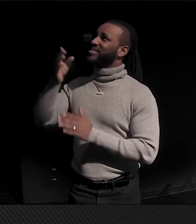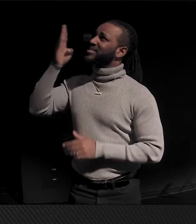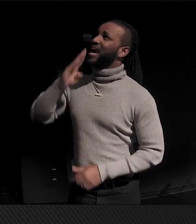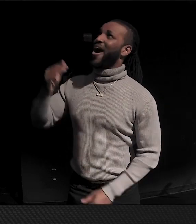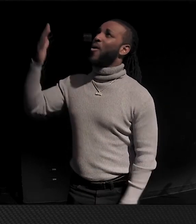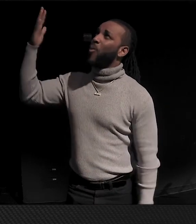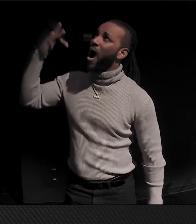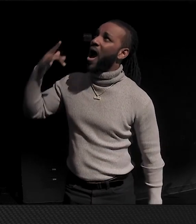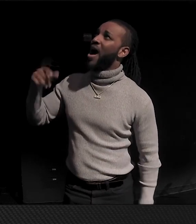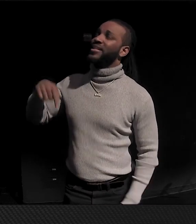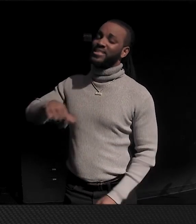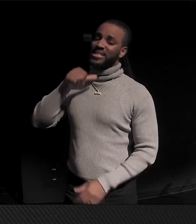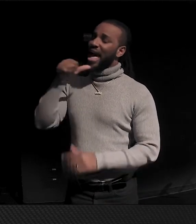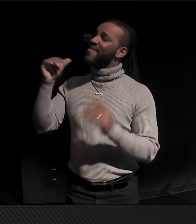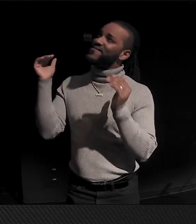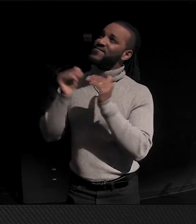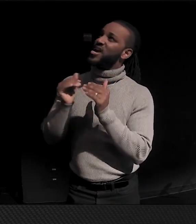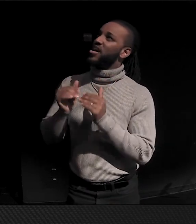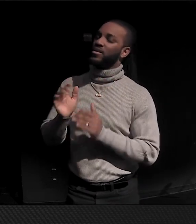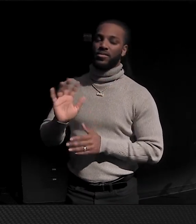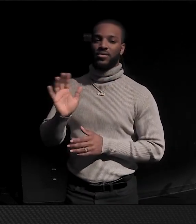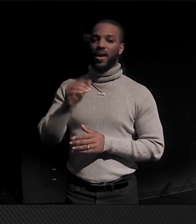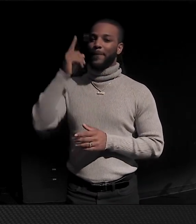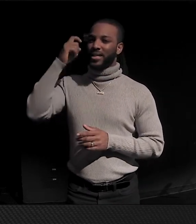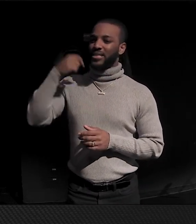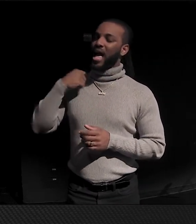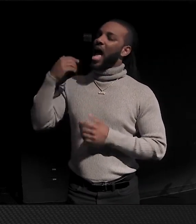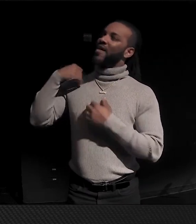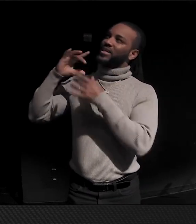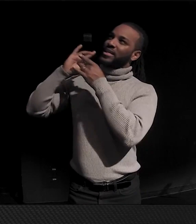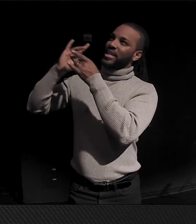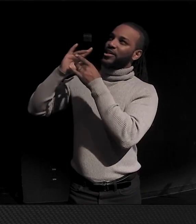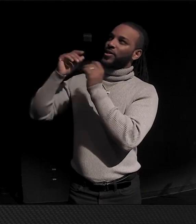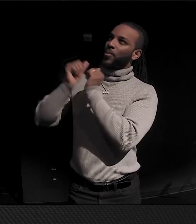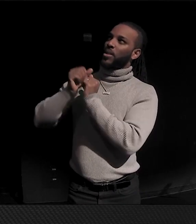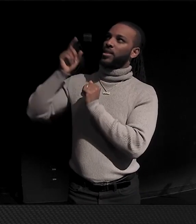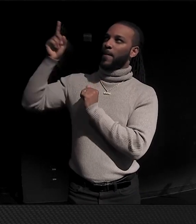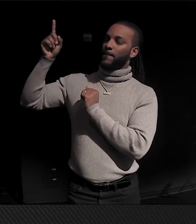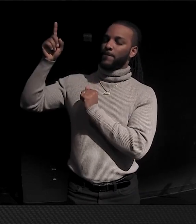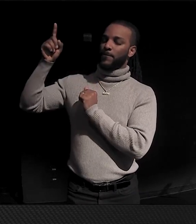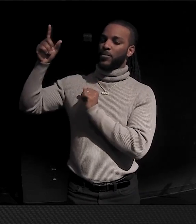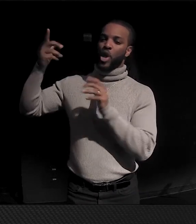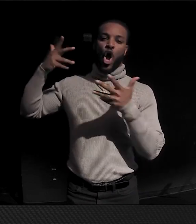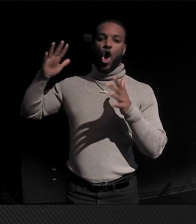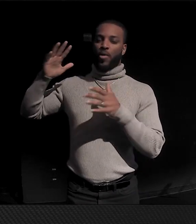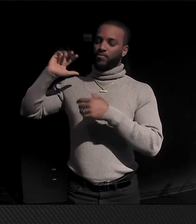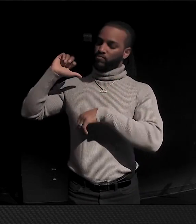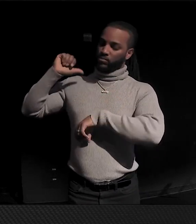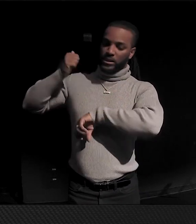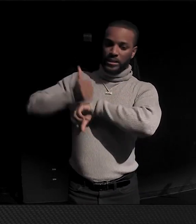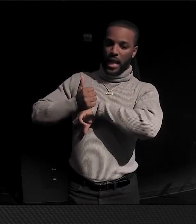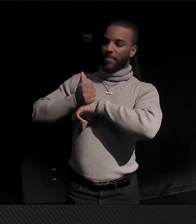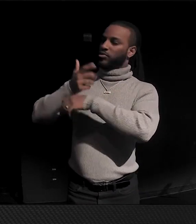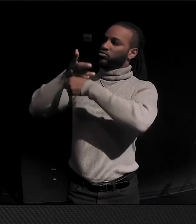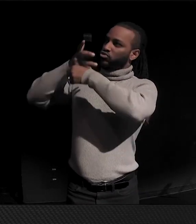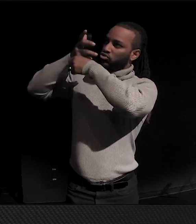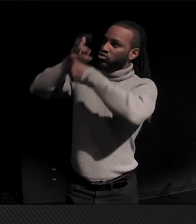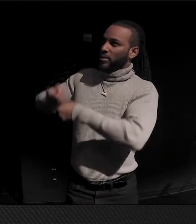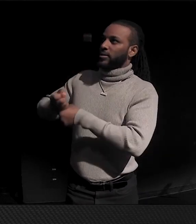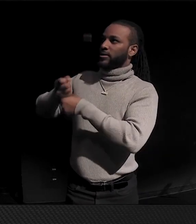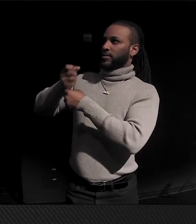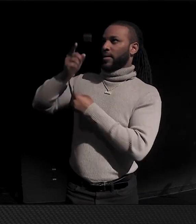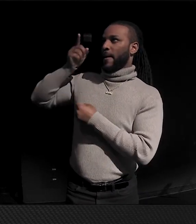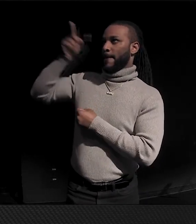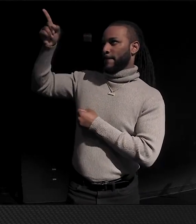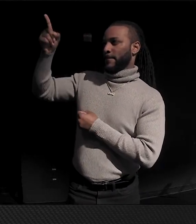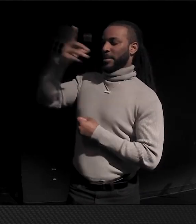why God? Because I've cultivated a life of connection with my father. I've cultivated a life of trust in his goodness and